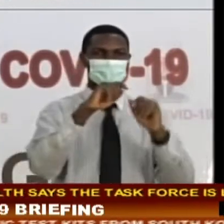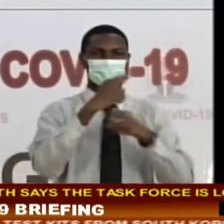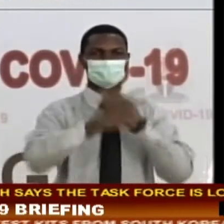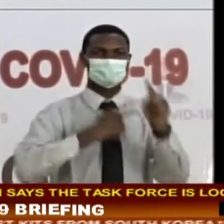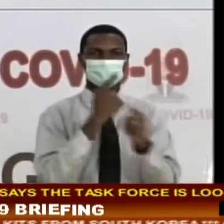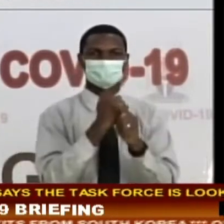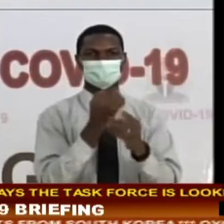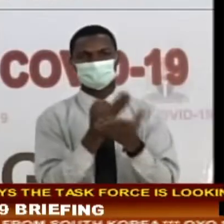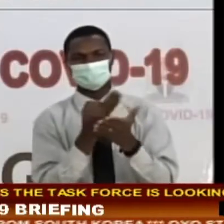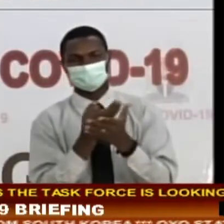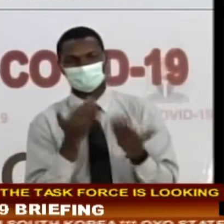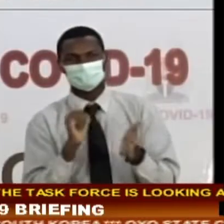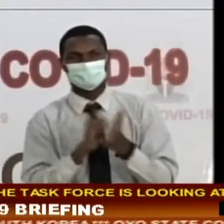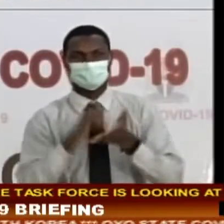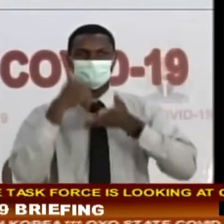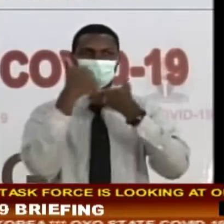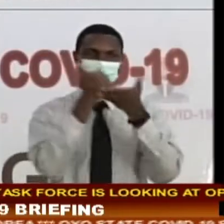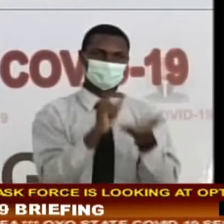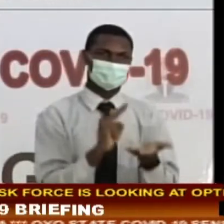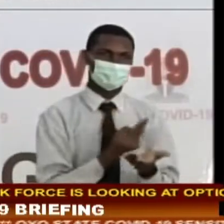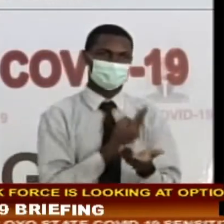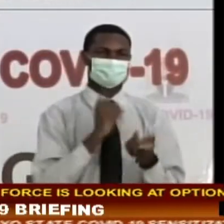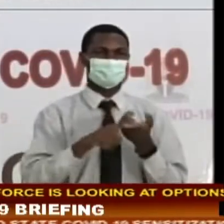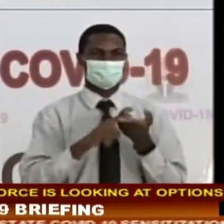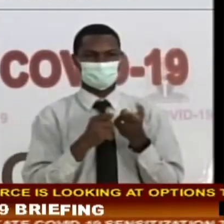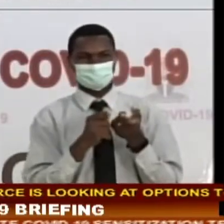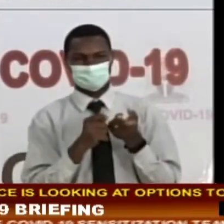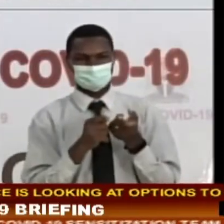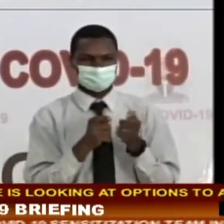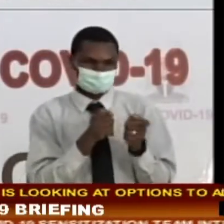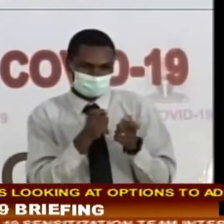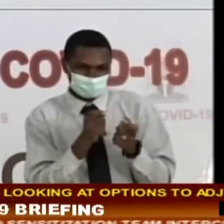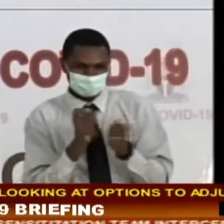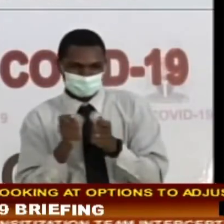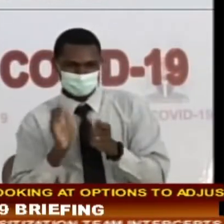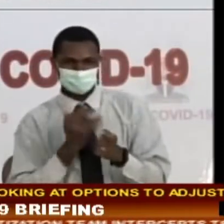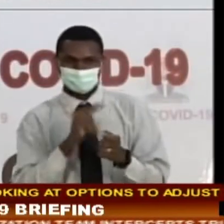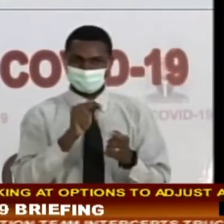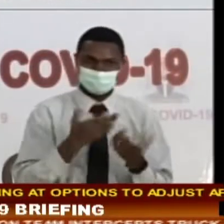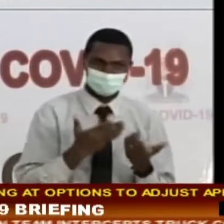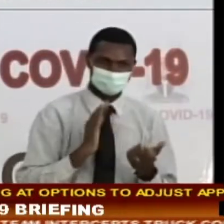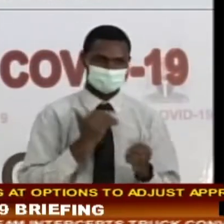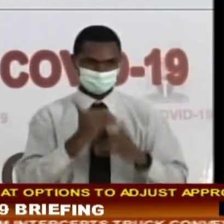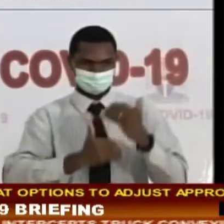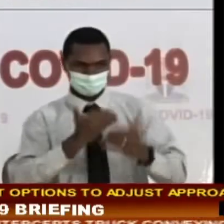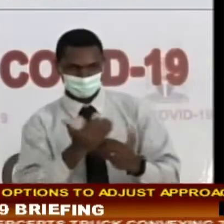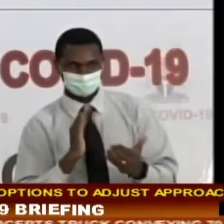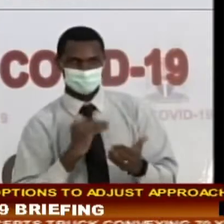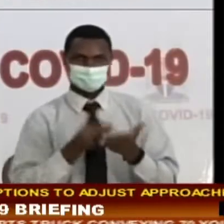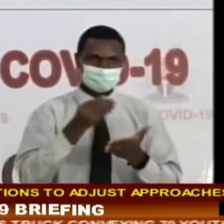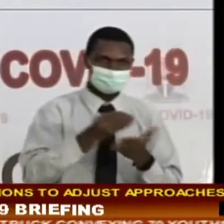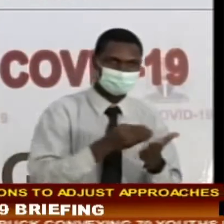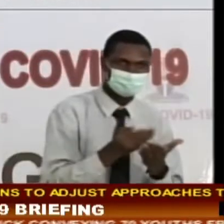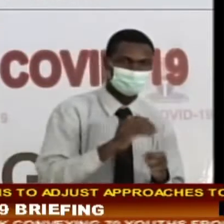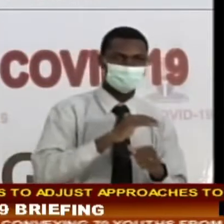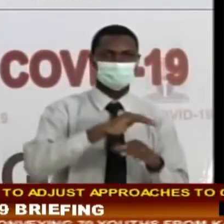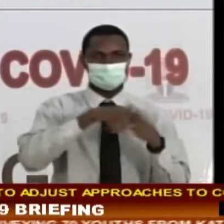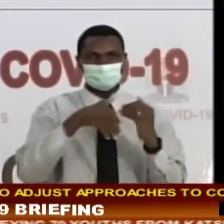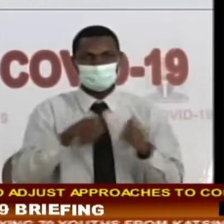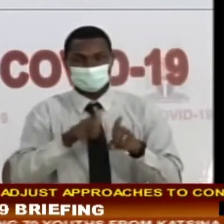planning our needs and our processes and our procurements funds are also being